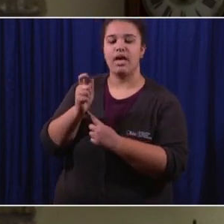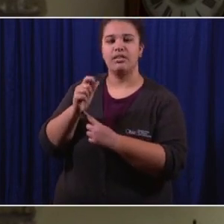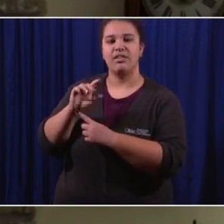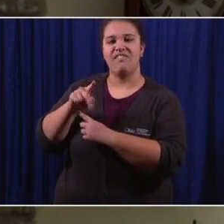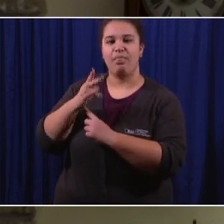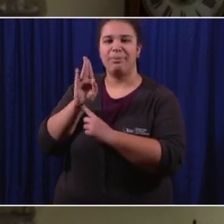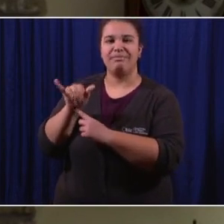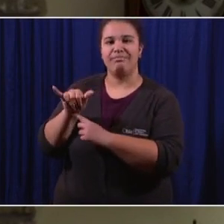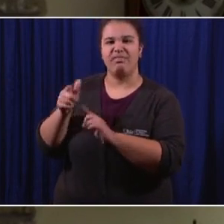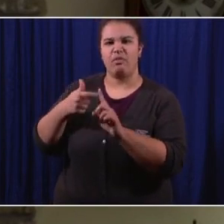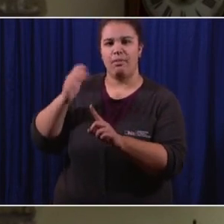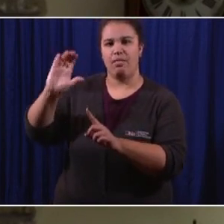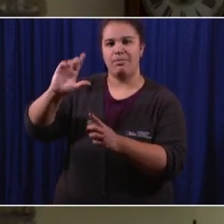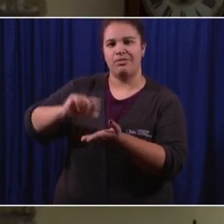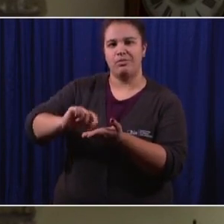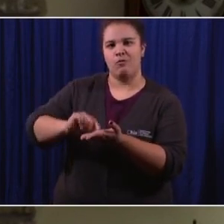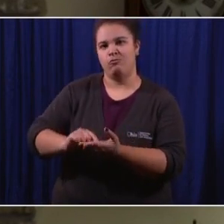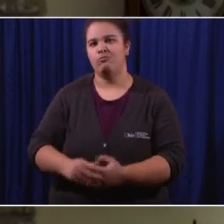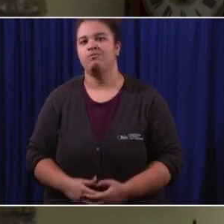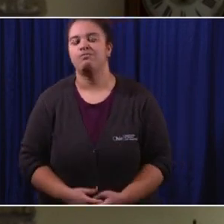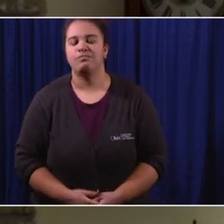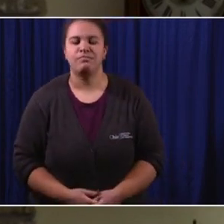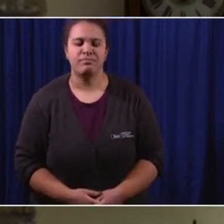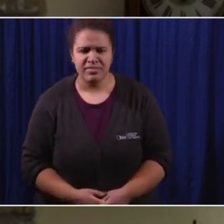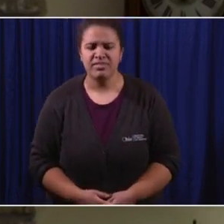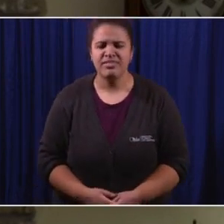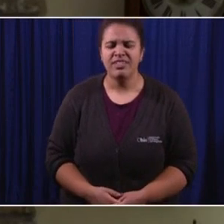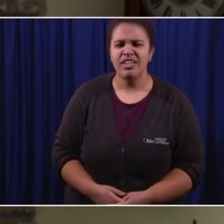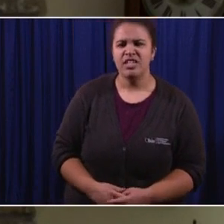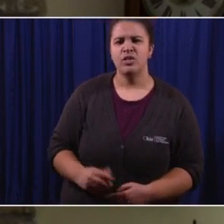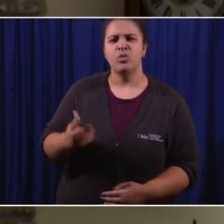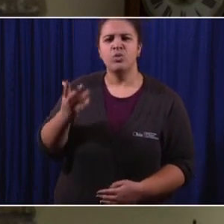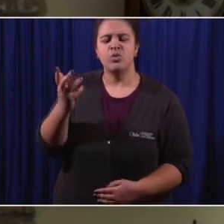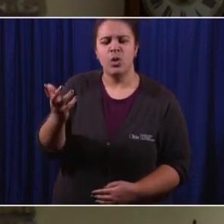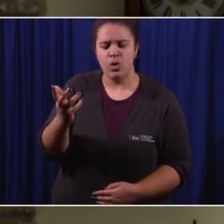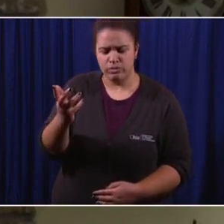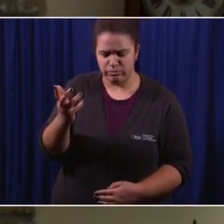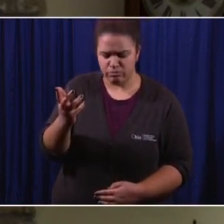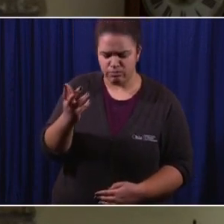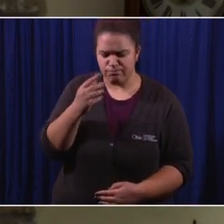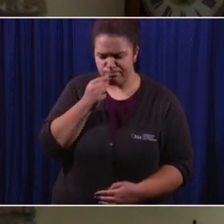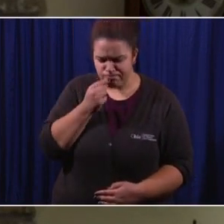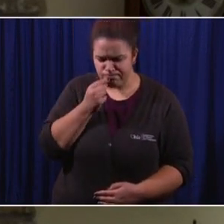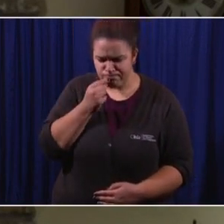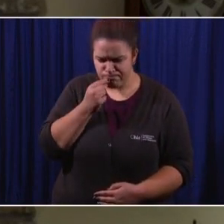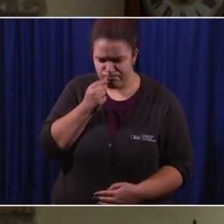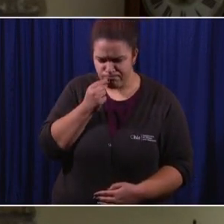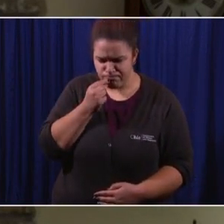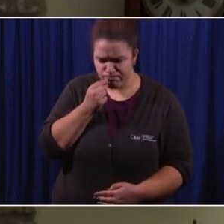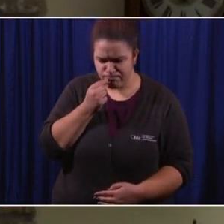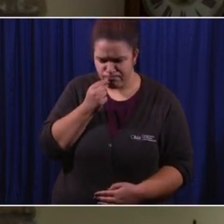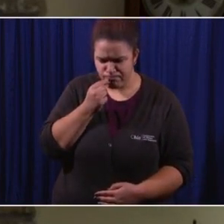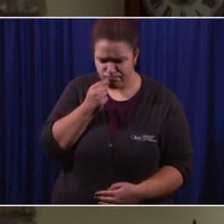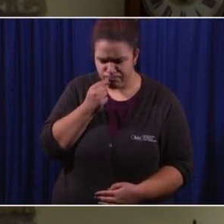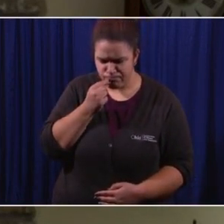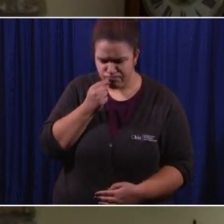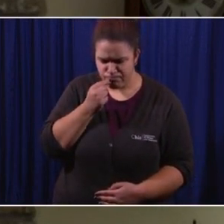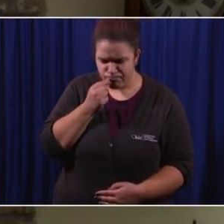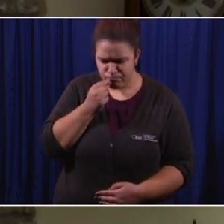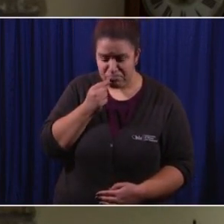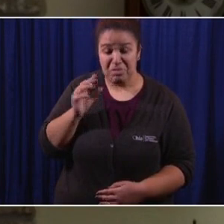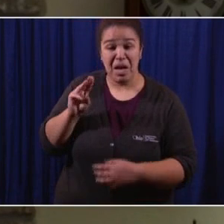Hey, Governor. Max. So it sounds like that May was one of the deadliest months